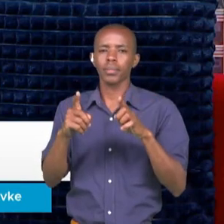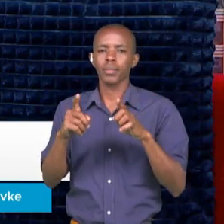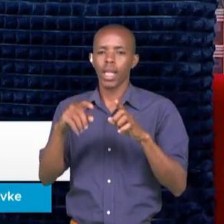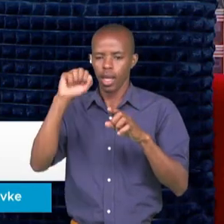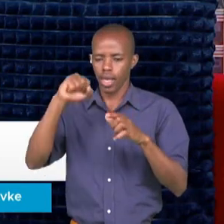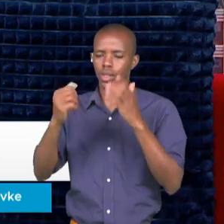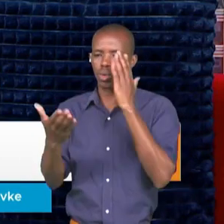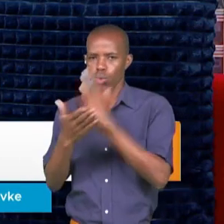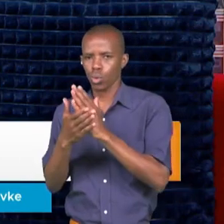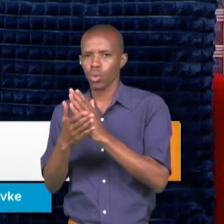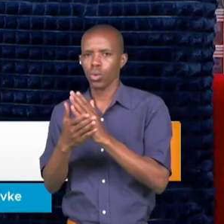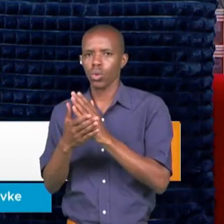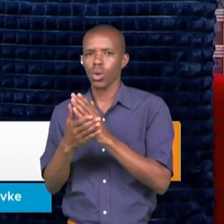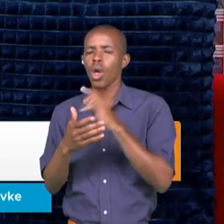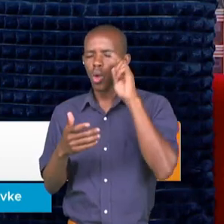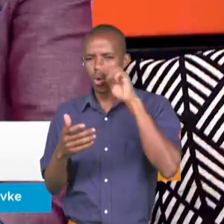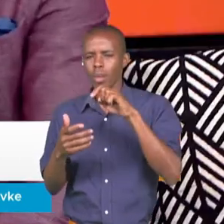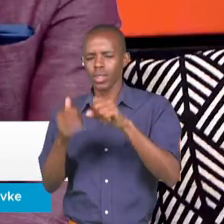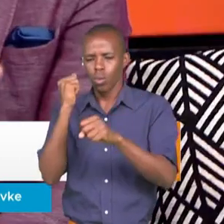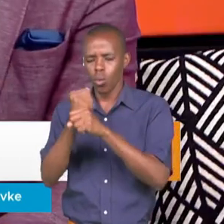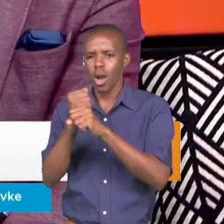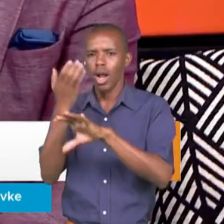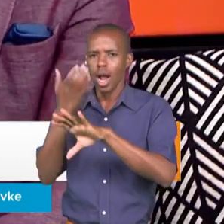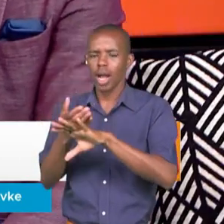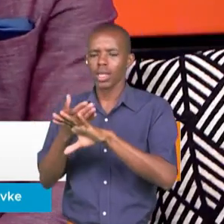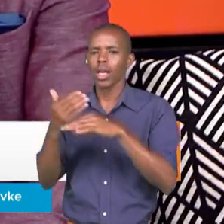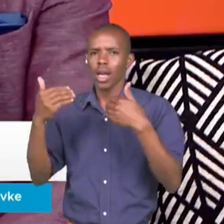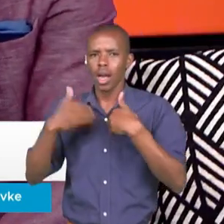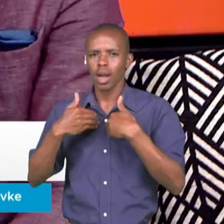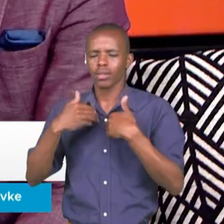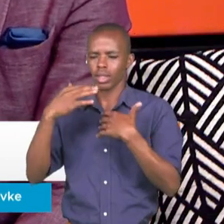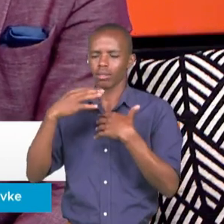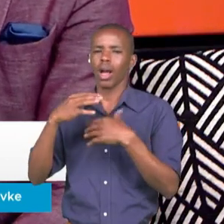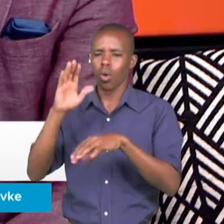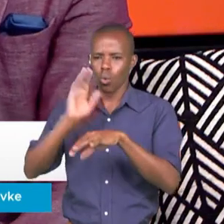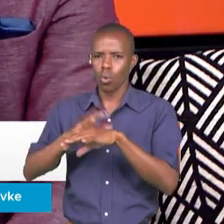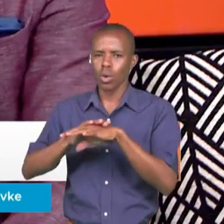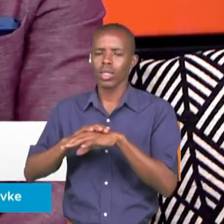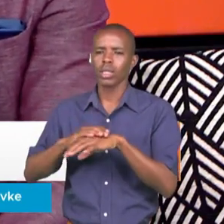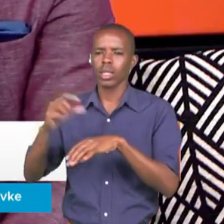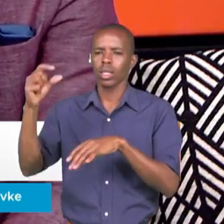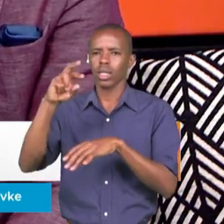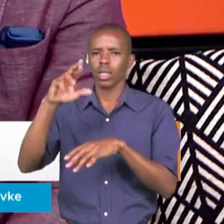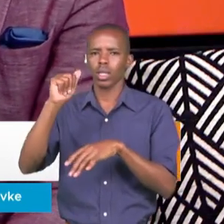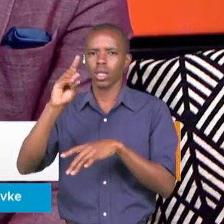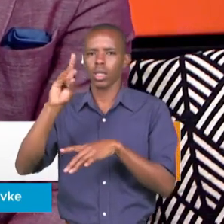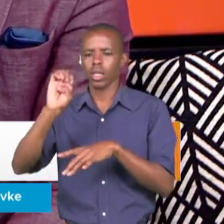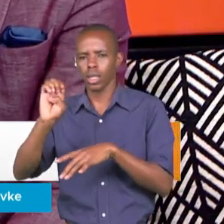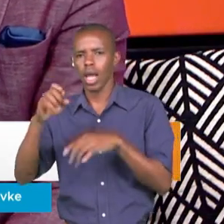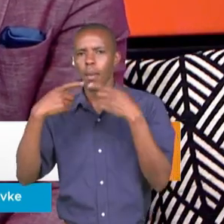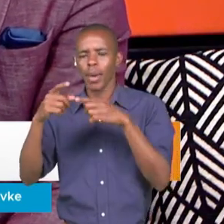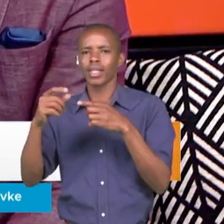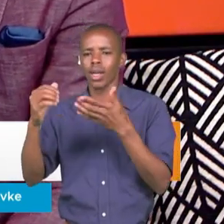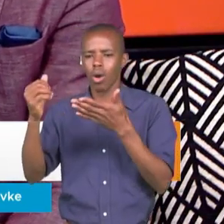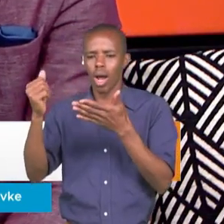it's true. You need to work really hard to make sure at least you have very interesting grades. But admissions, putting